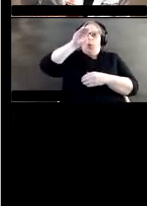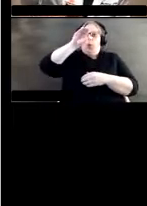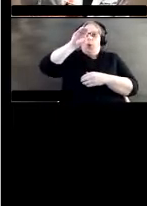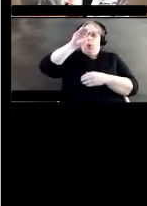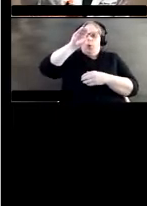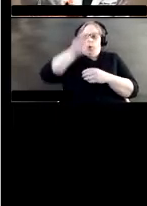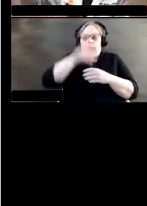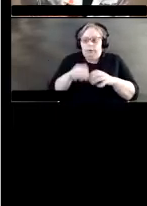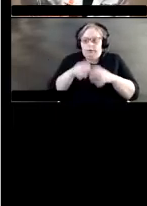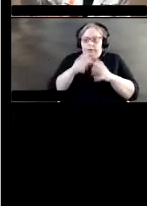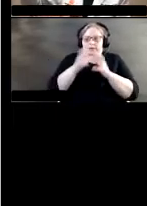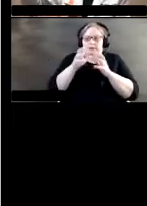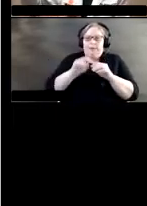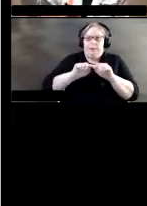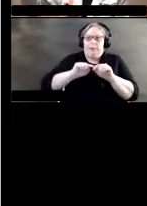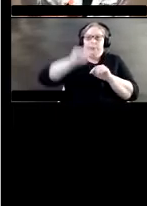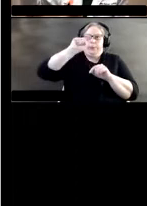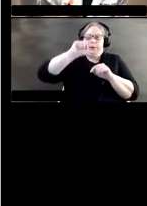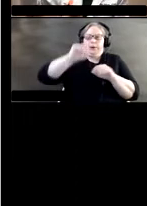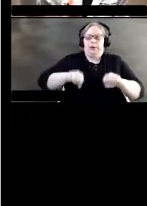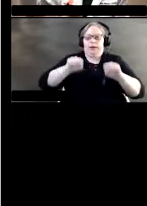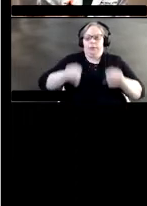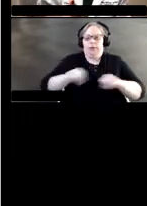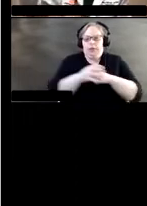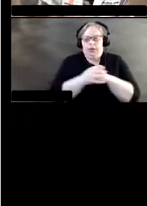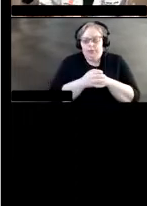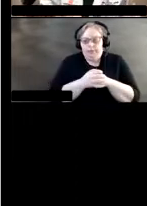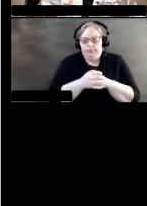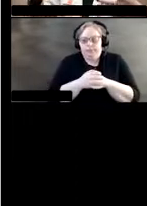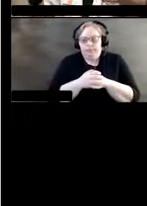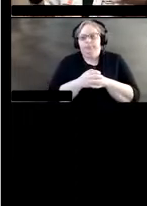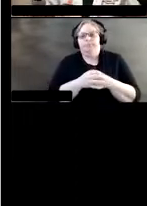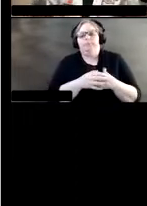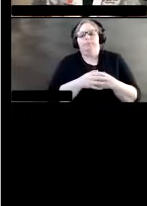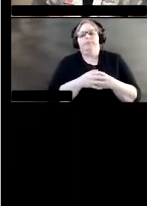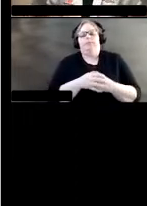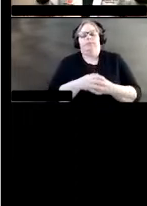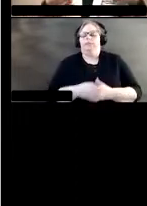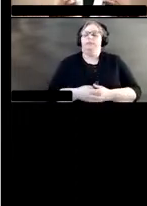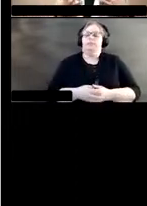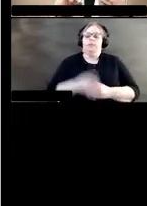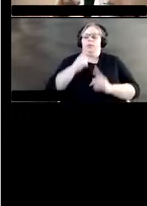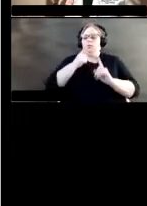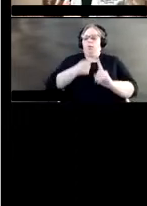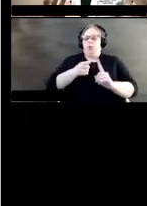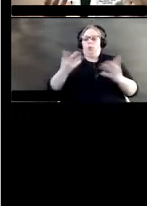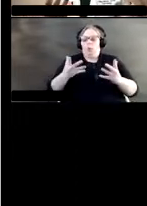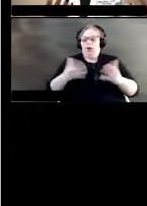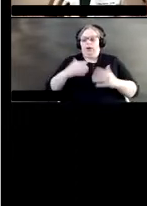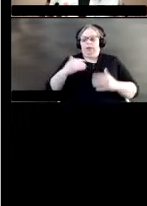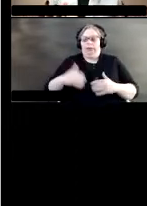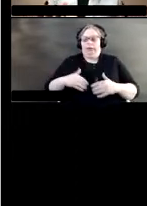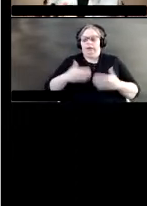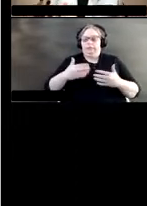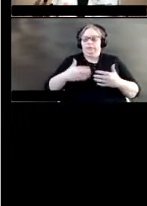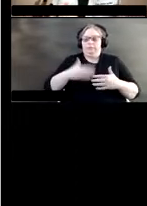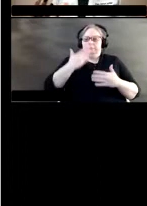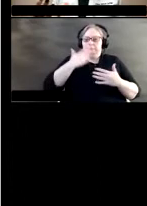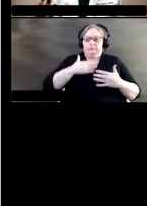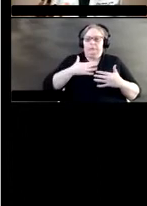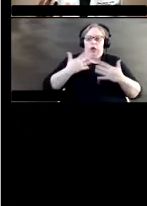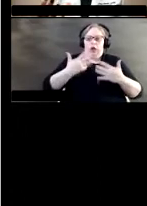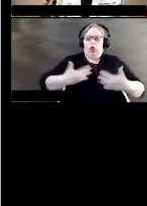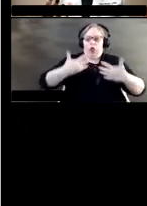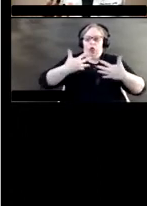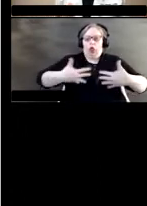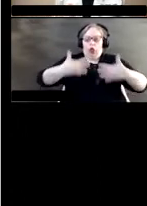high as you can make it go. And what you're trying to do is get all that gunk out of your chest if you've been laying in bed